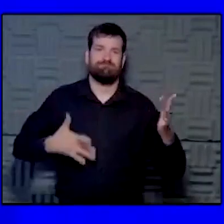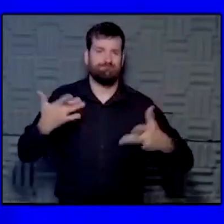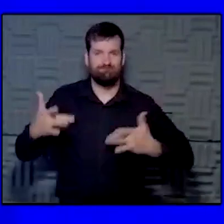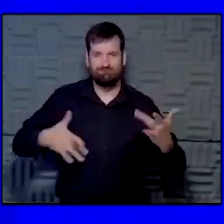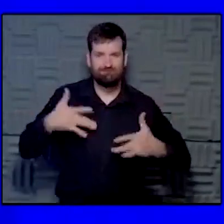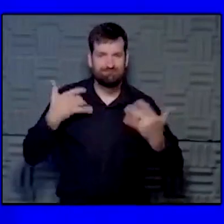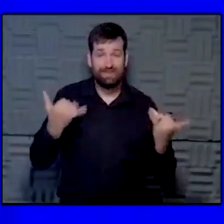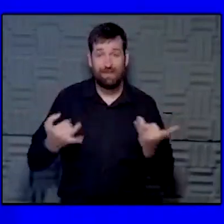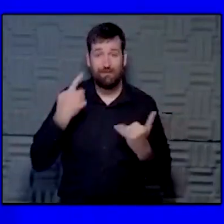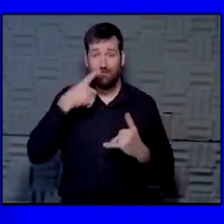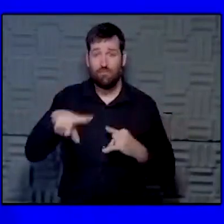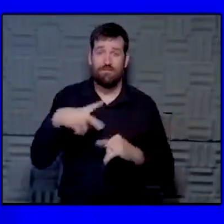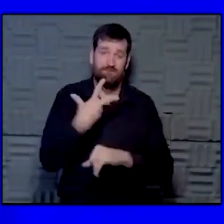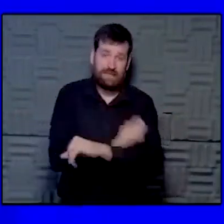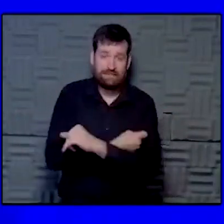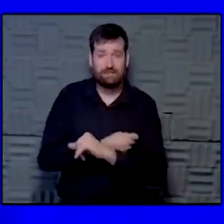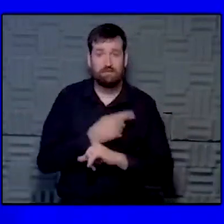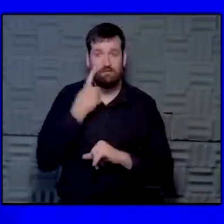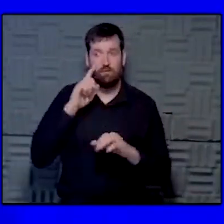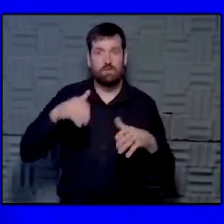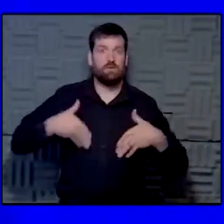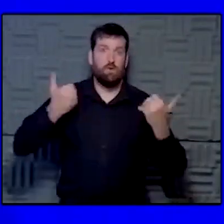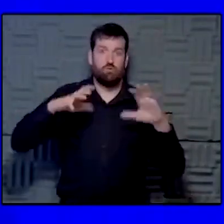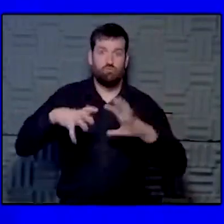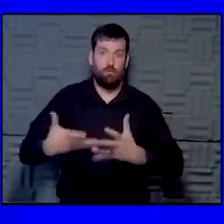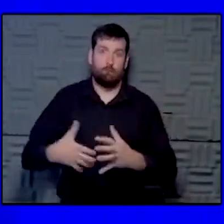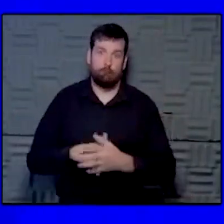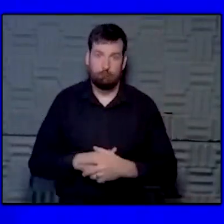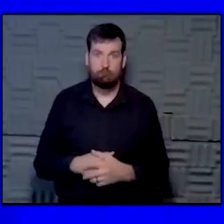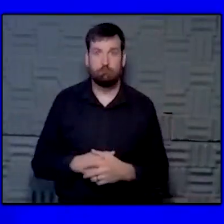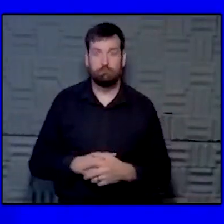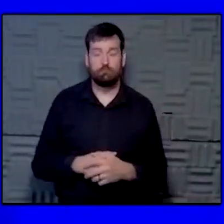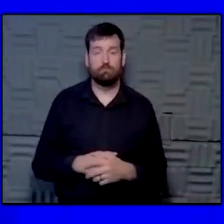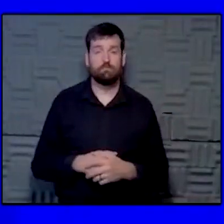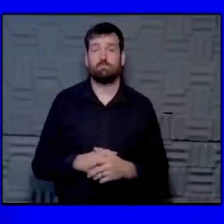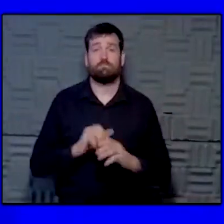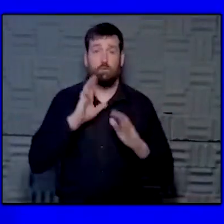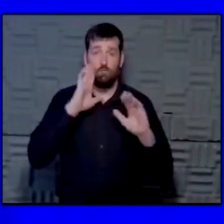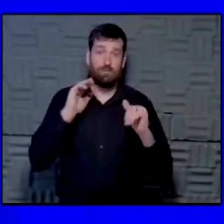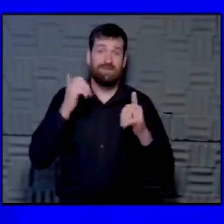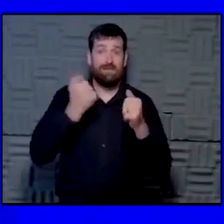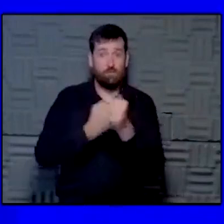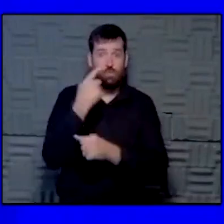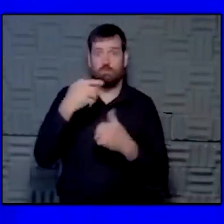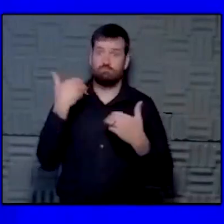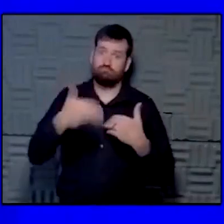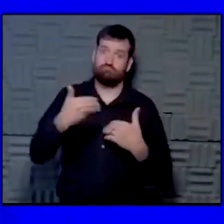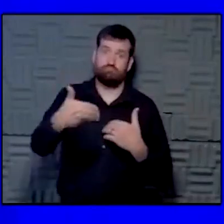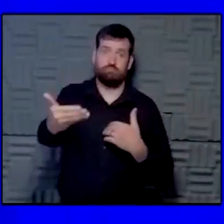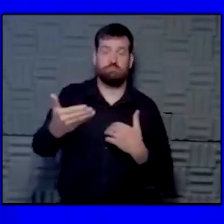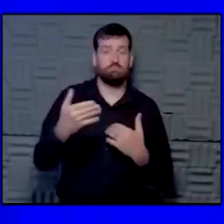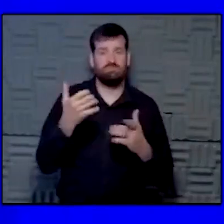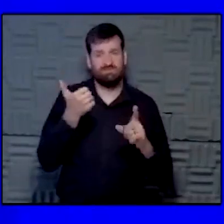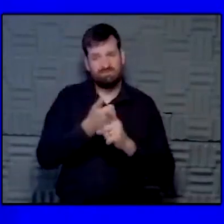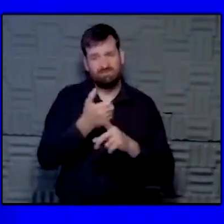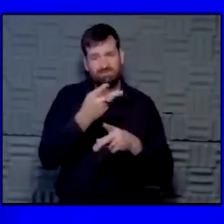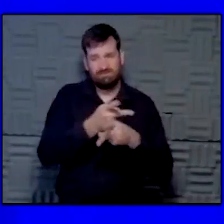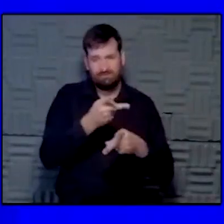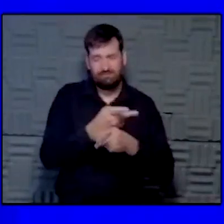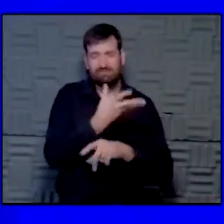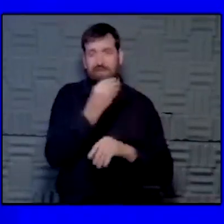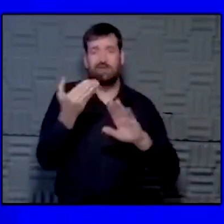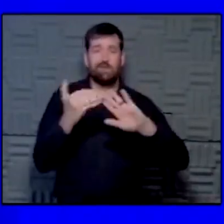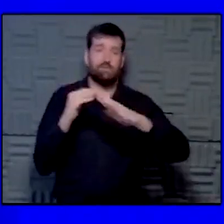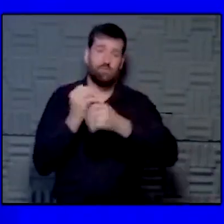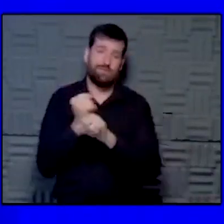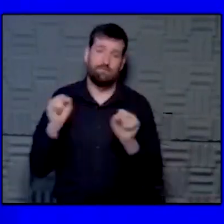now for the vaccination of those younger populations. And hopefully everybody will continue to do that, keep individually them safe, and keep our